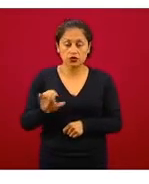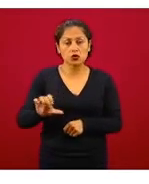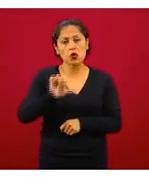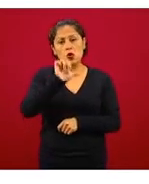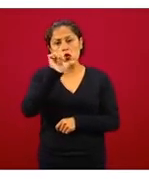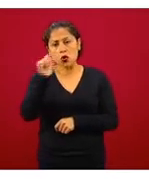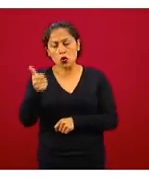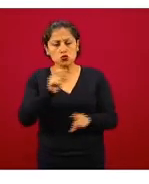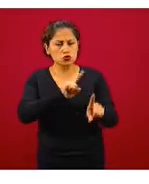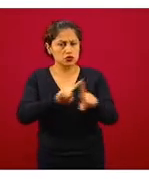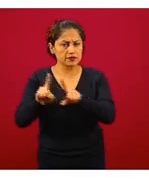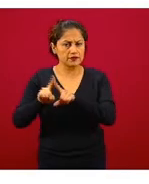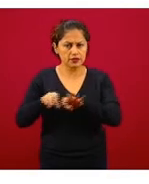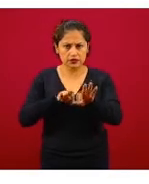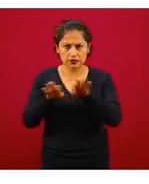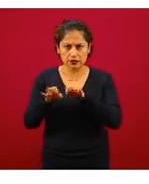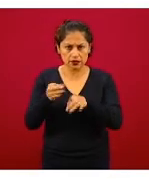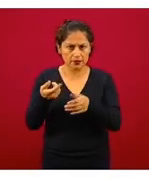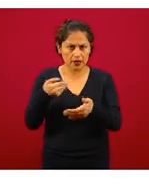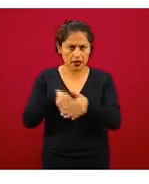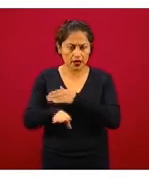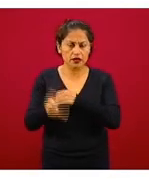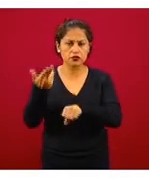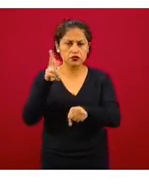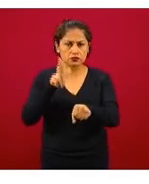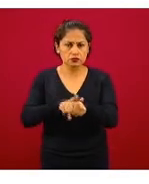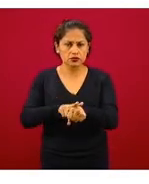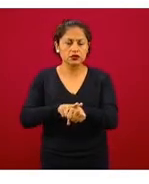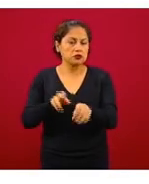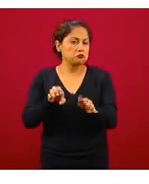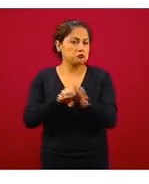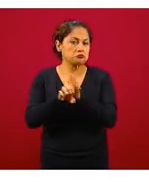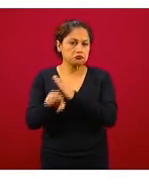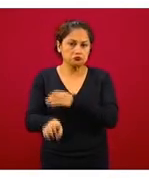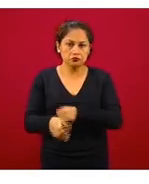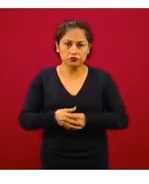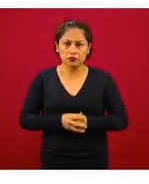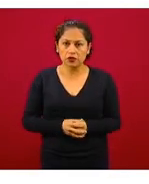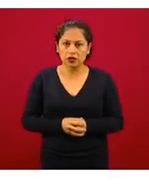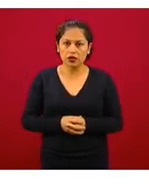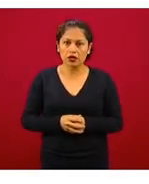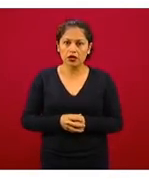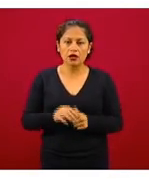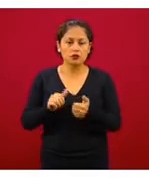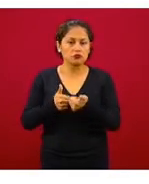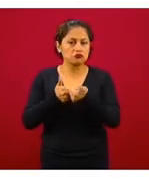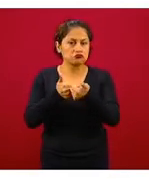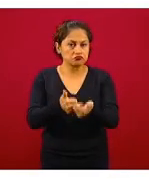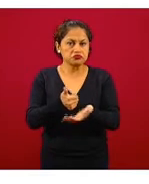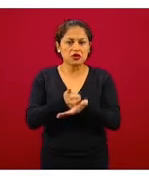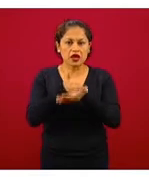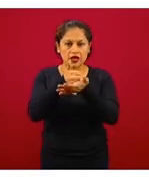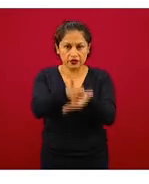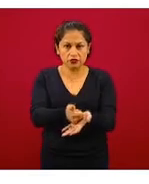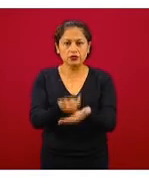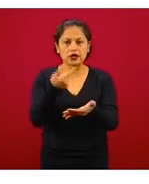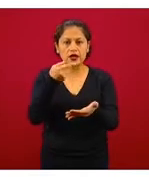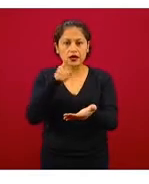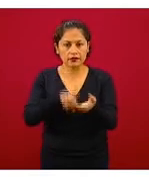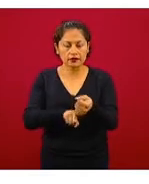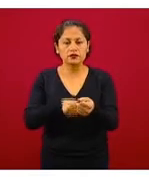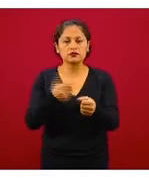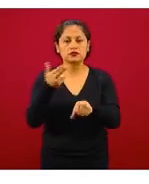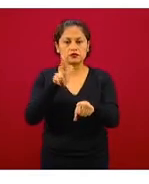profesiones similar to the diversas que distribution of incluyen age for general al personal cases de apoyo for en las people who are operaciones not in hospitalarias hospitals de or aren't diversas